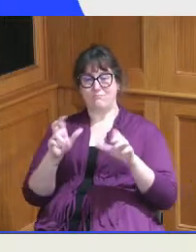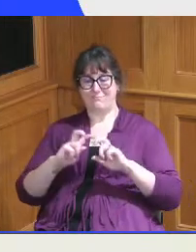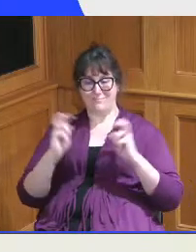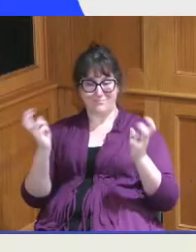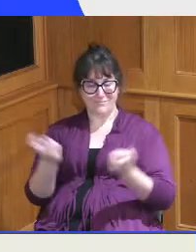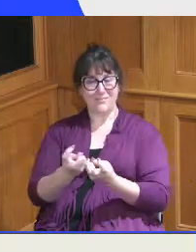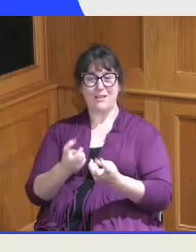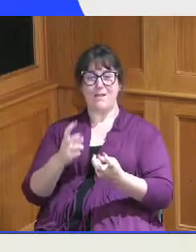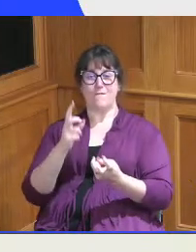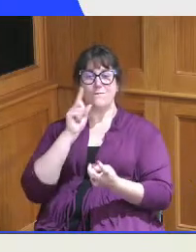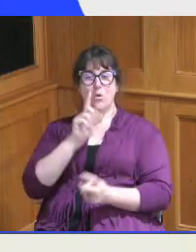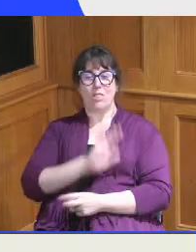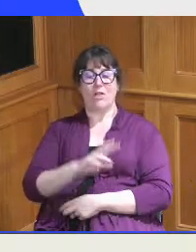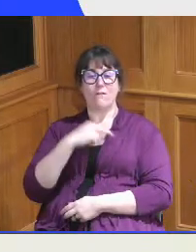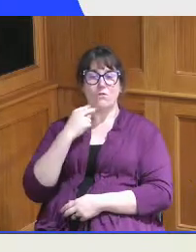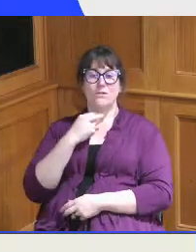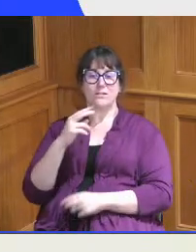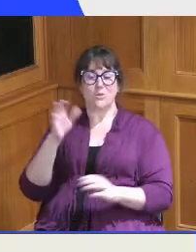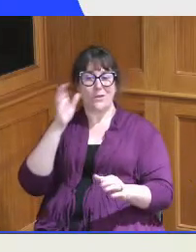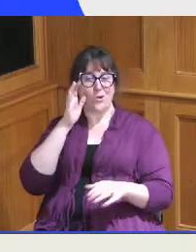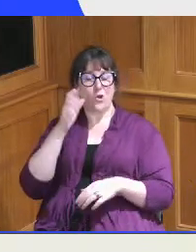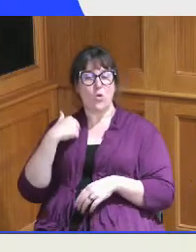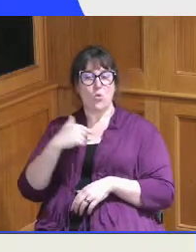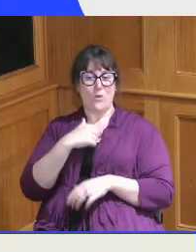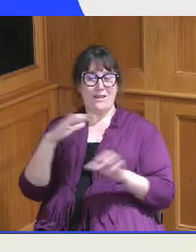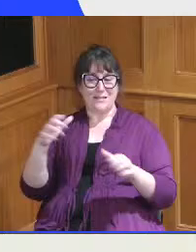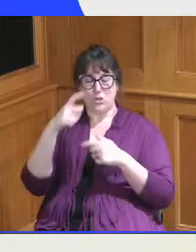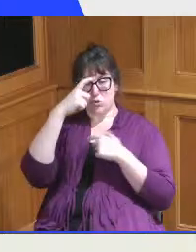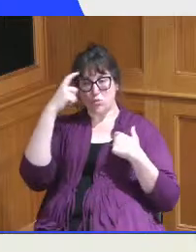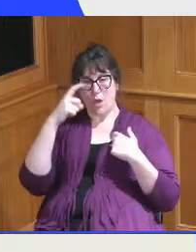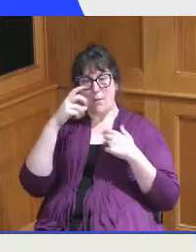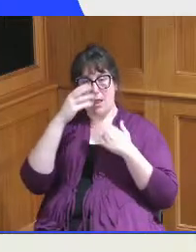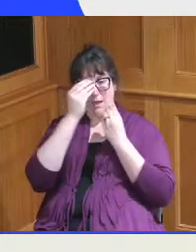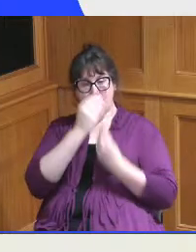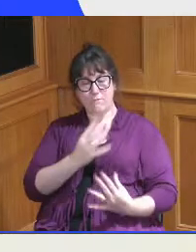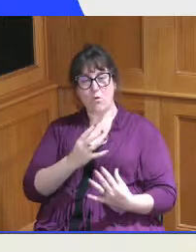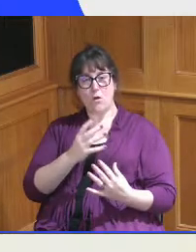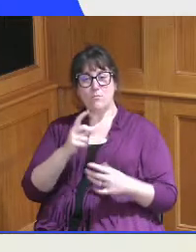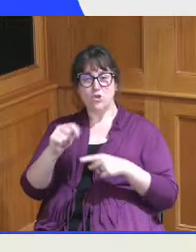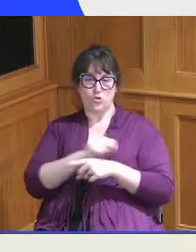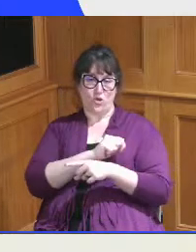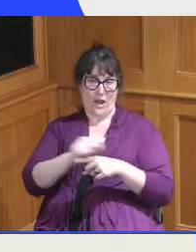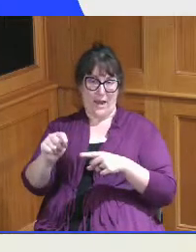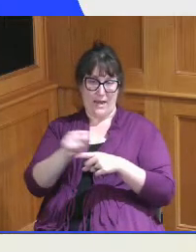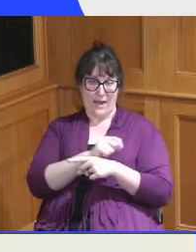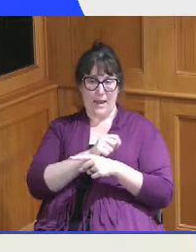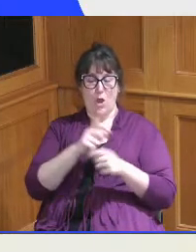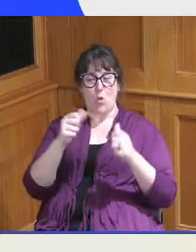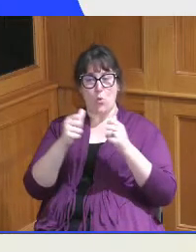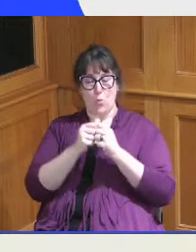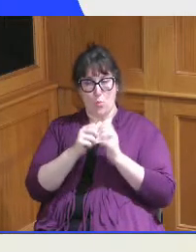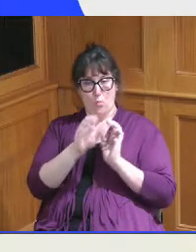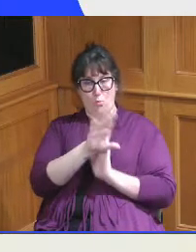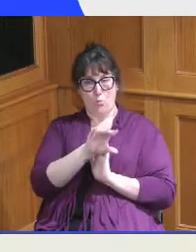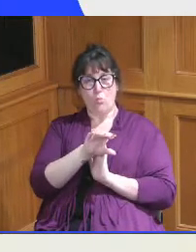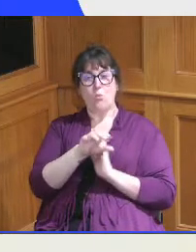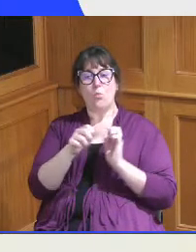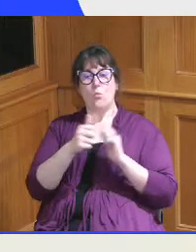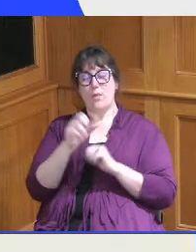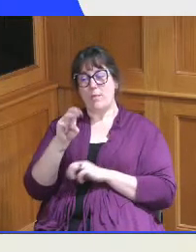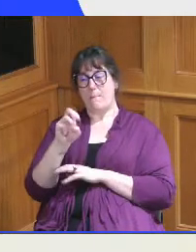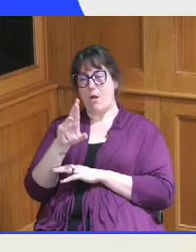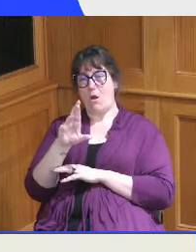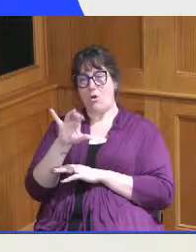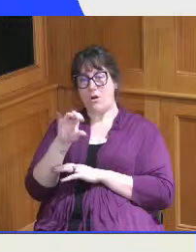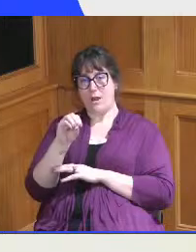voices. We did a trauma-informed training film with trauma expert Mary Vicario that'll